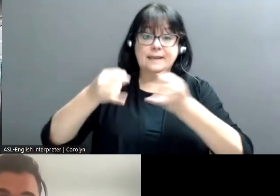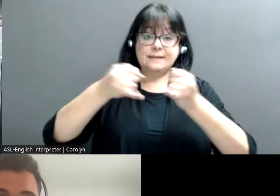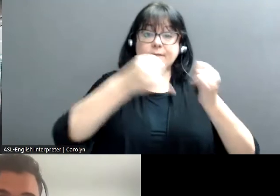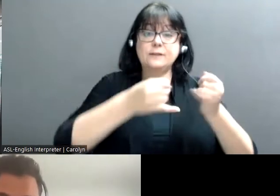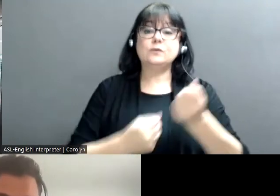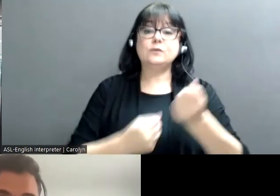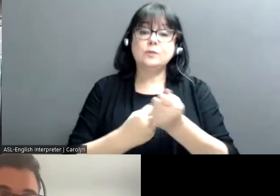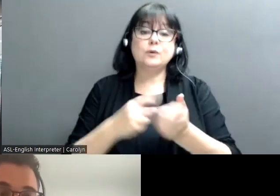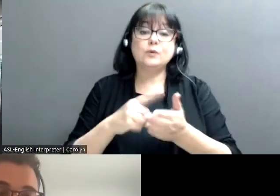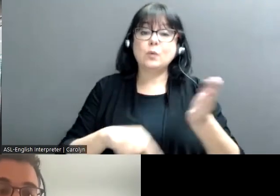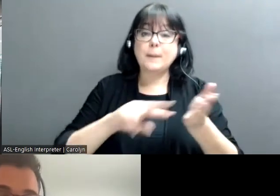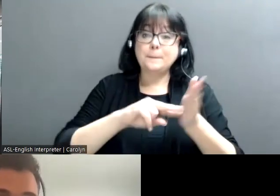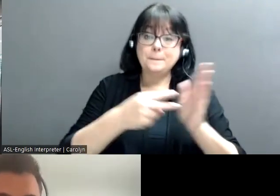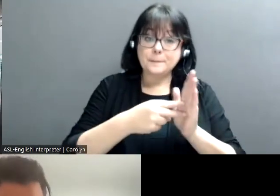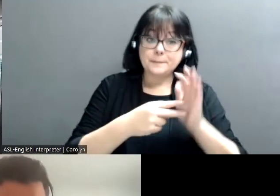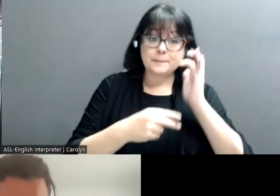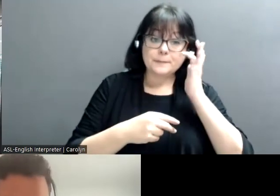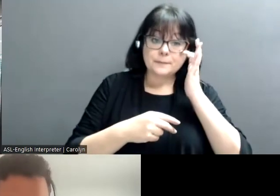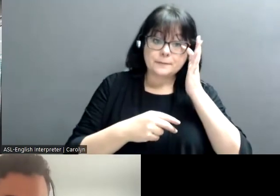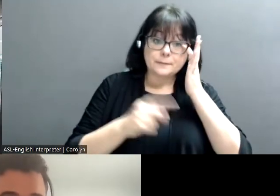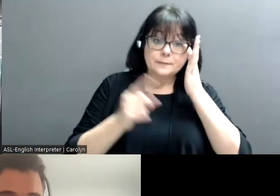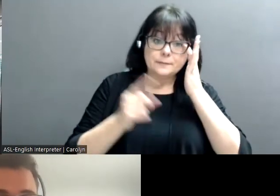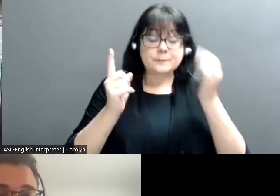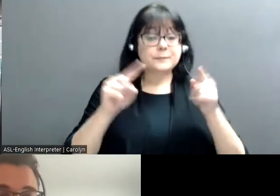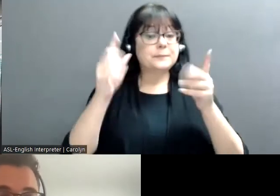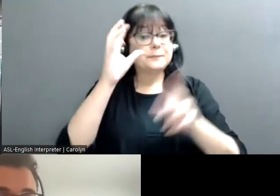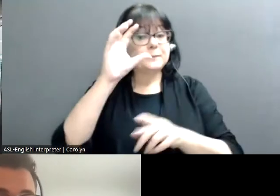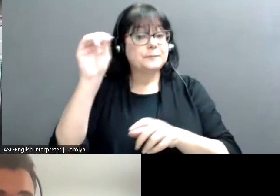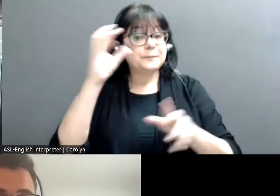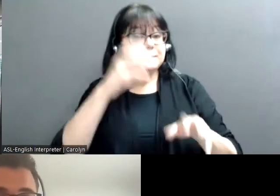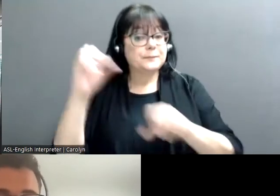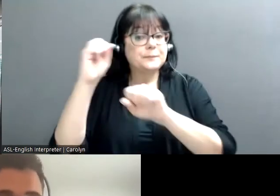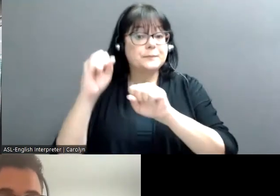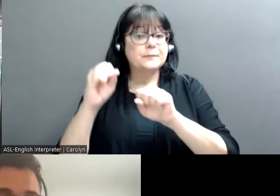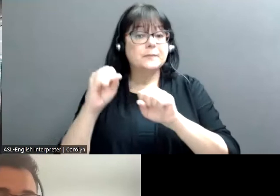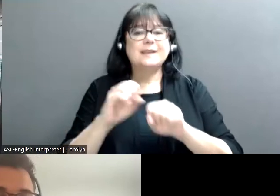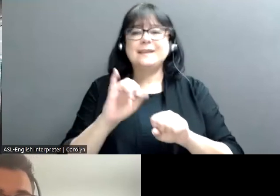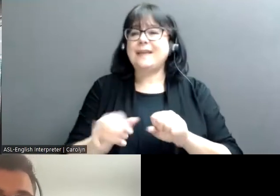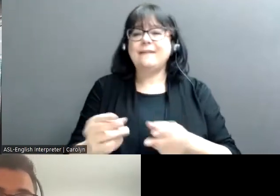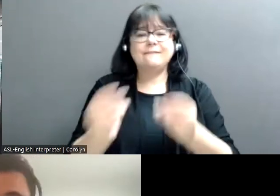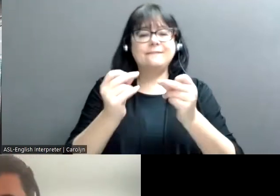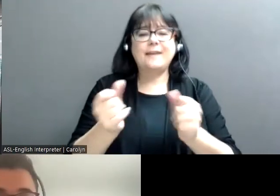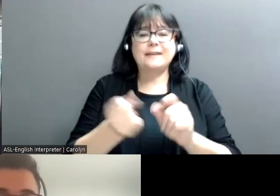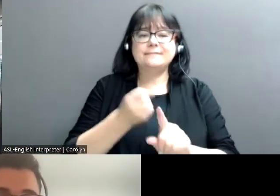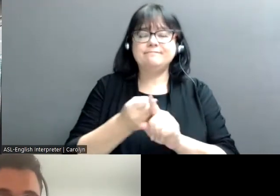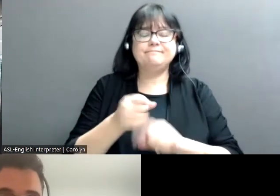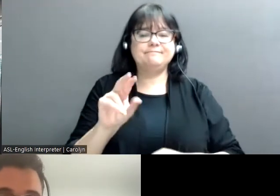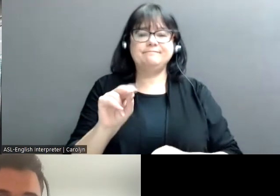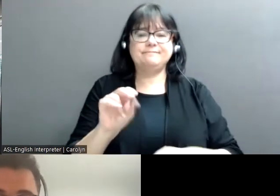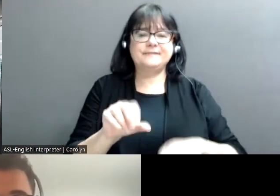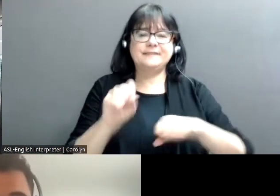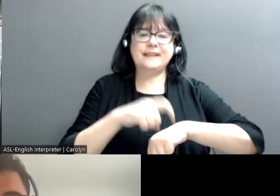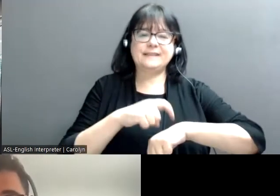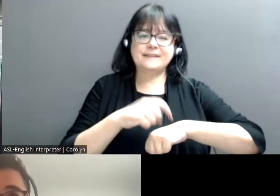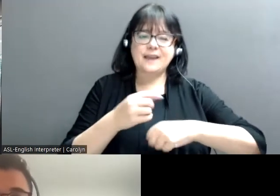into company adaptation, I think that, like I was saying earlier, that takes a little bit more time, but it is starting to work its way